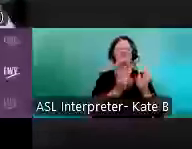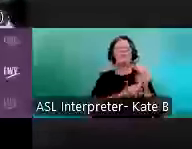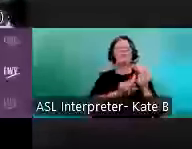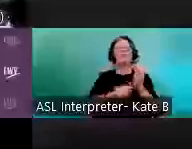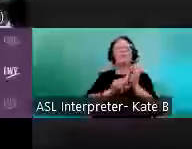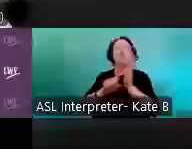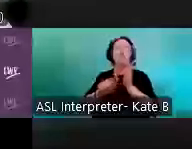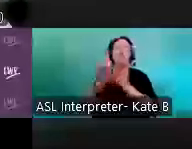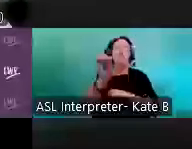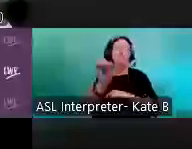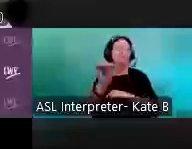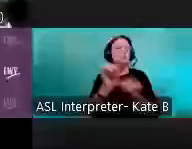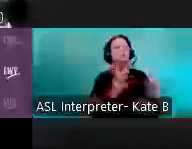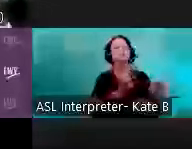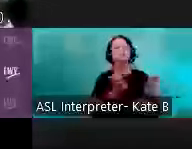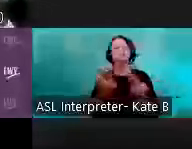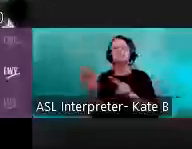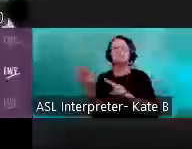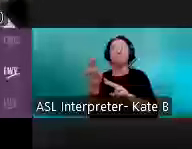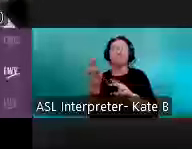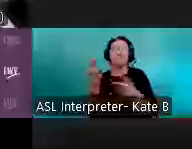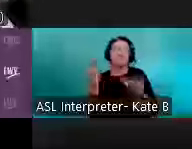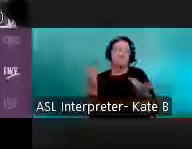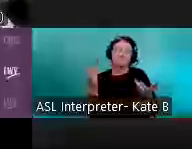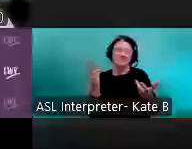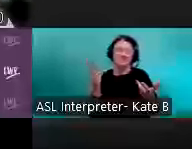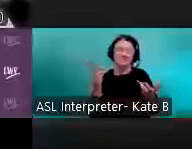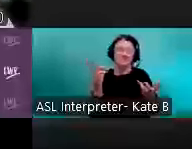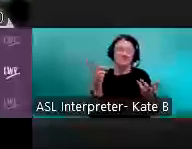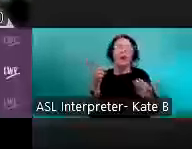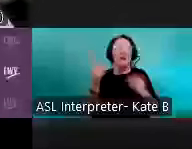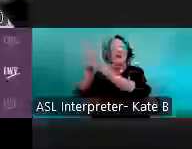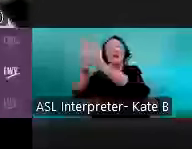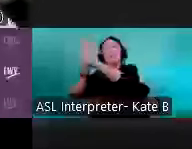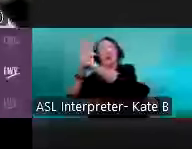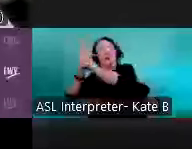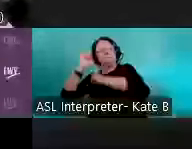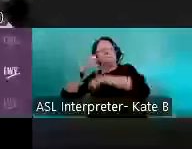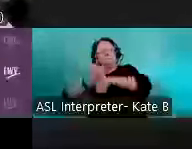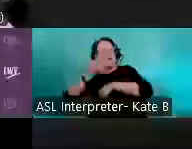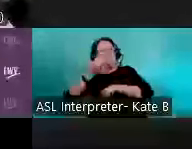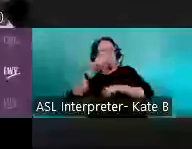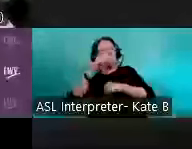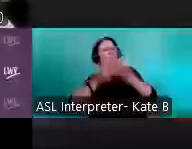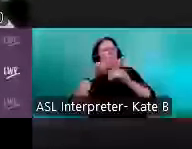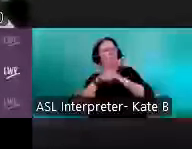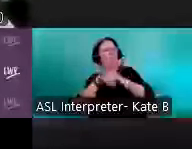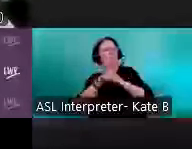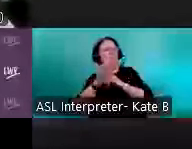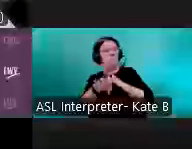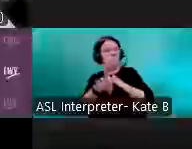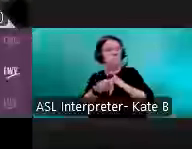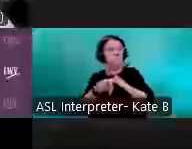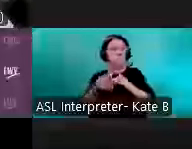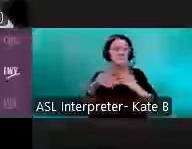during these elections because, well, the law says you're supposed to be able to access the polling place.